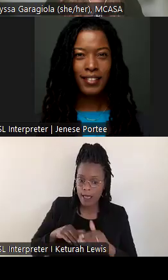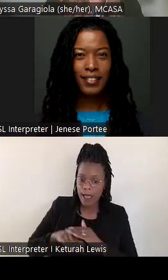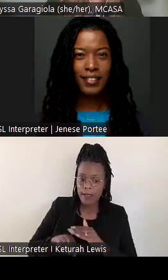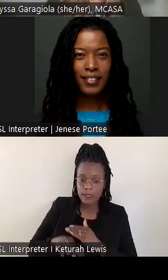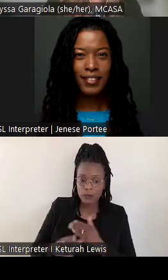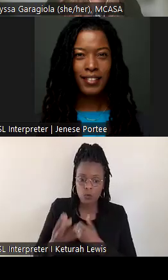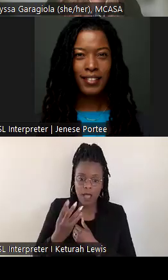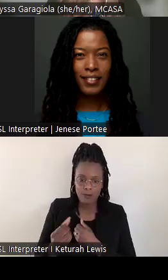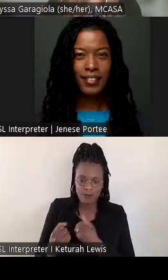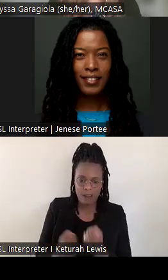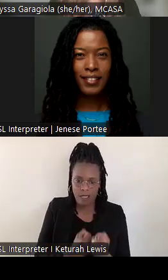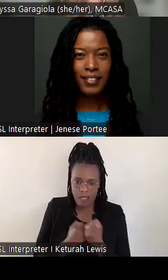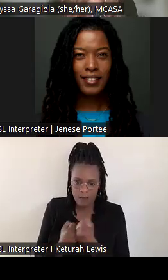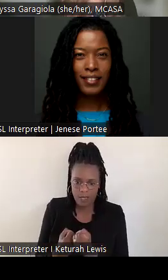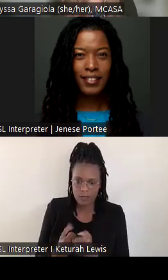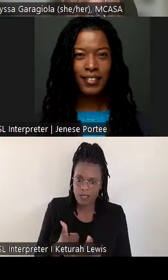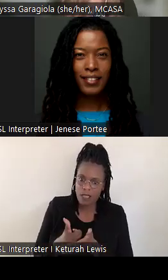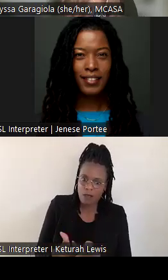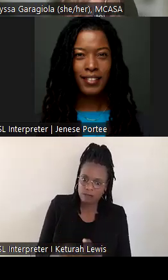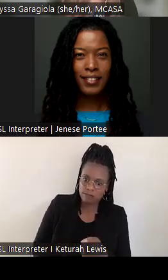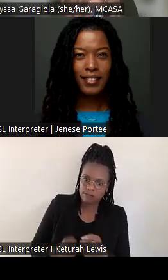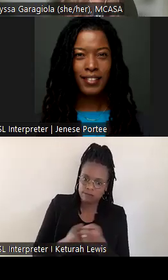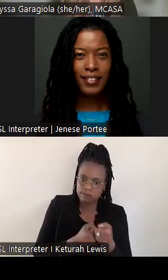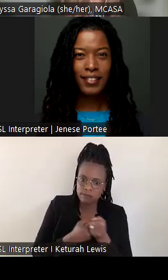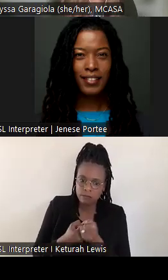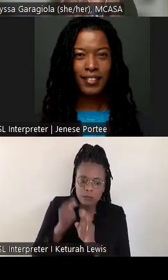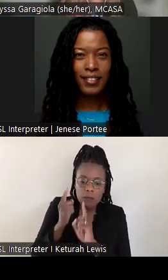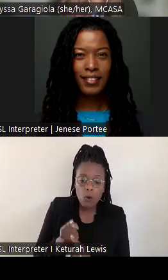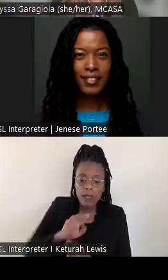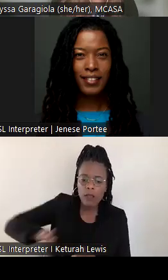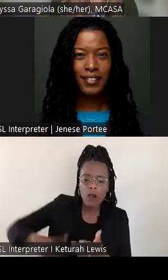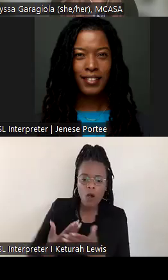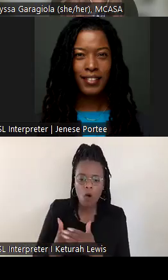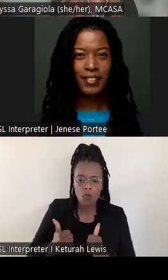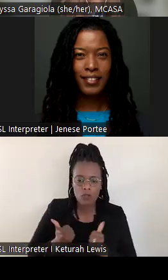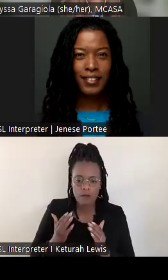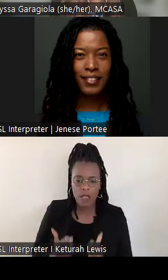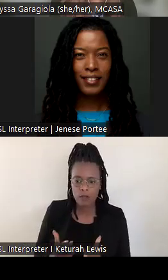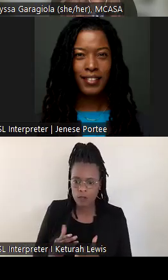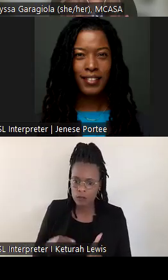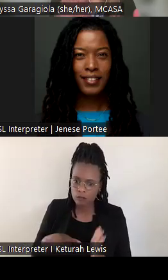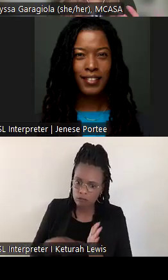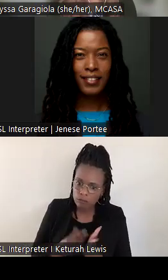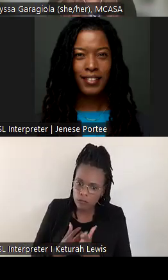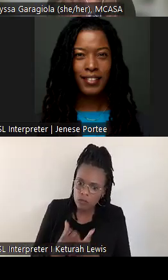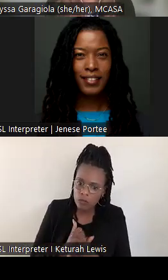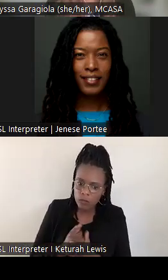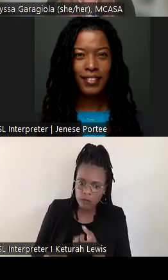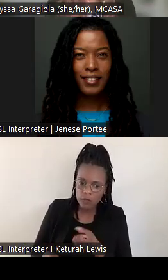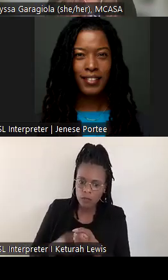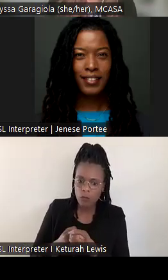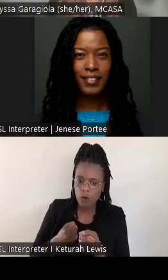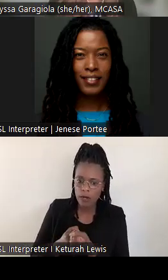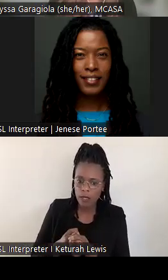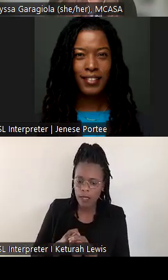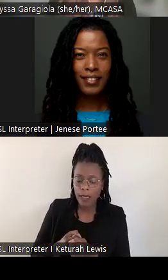them. So ultimately, all survivors deserve support in their path to healing, regardless of the environment